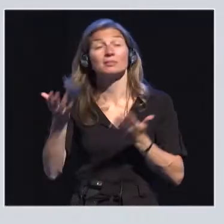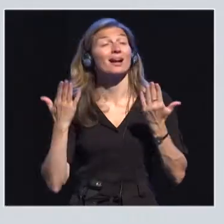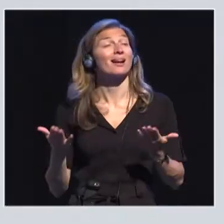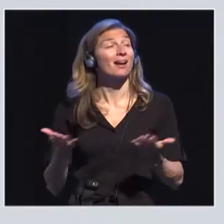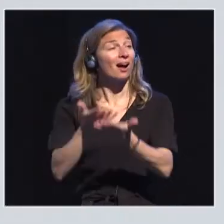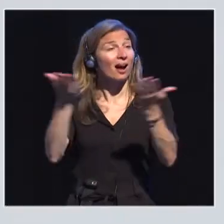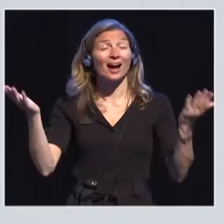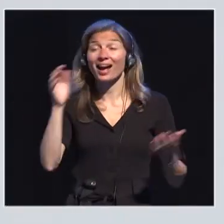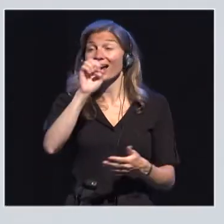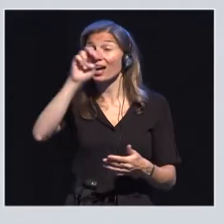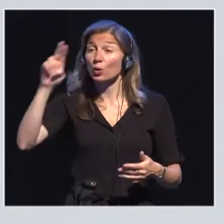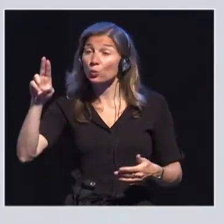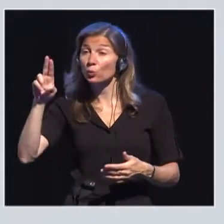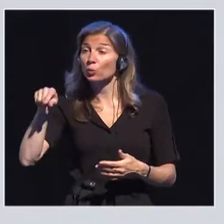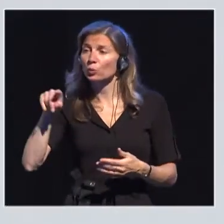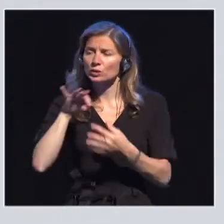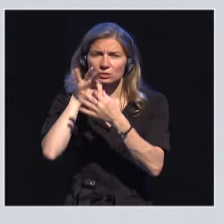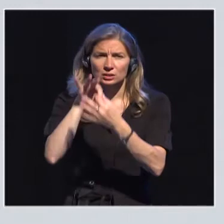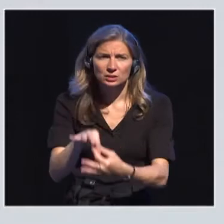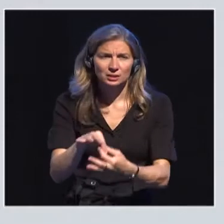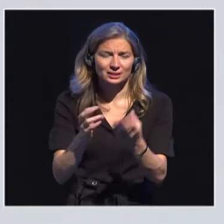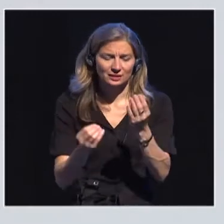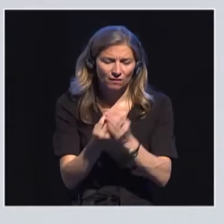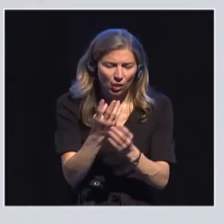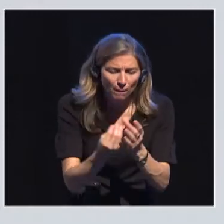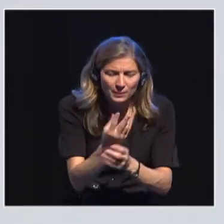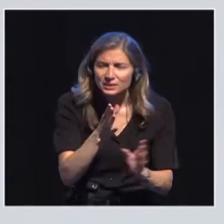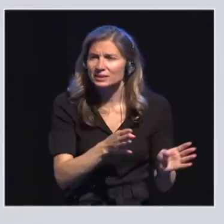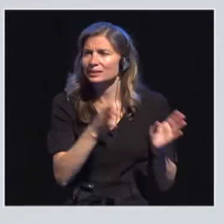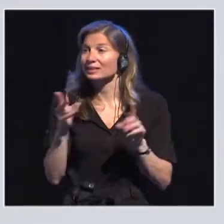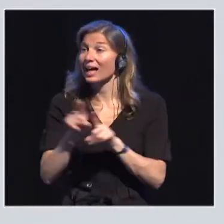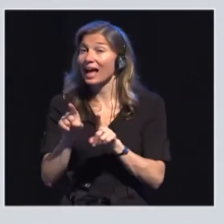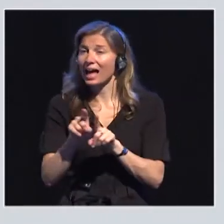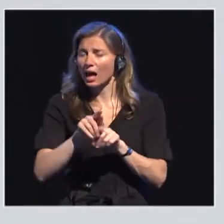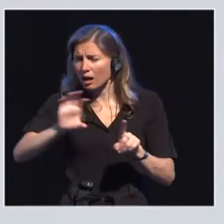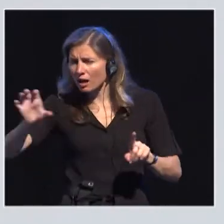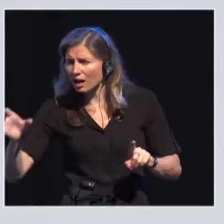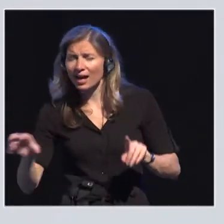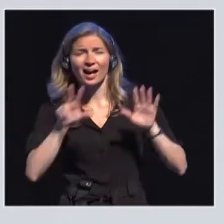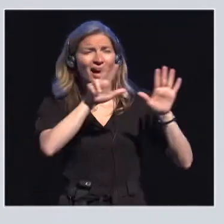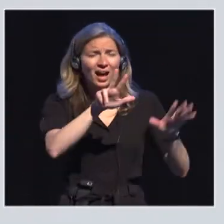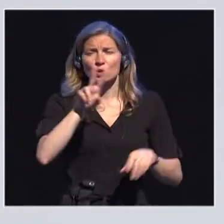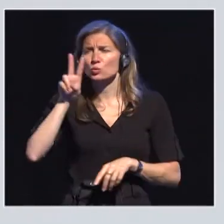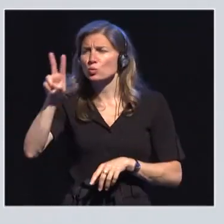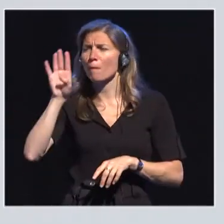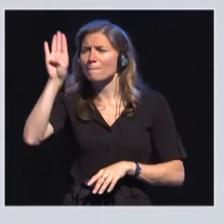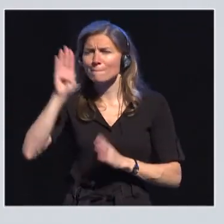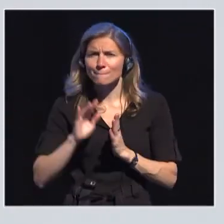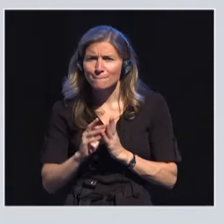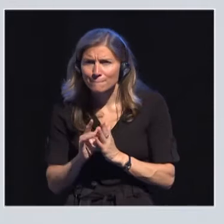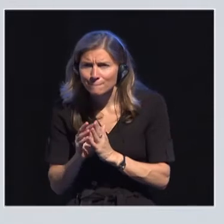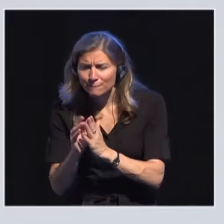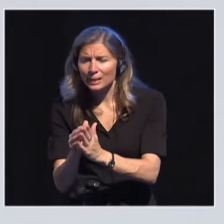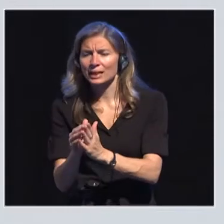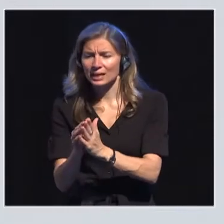the biggest donator when talking about development aid, together with member states, 82 billion years,